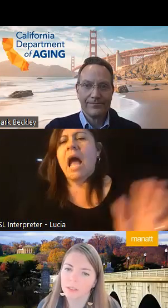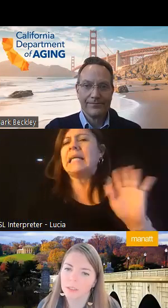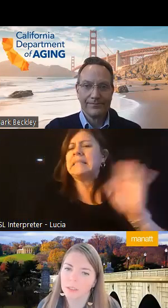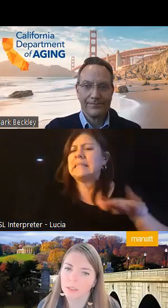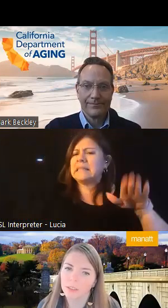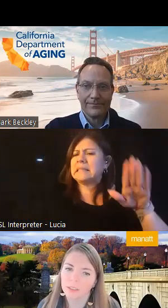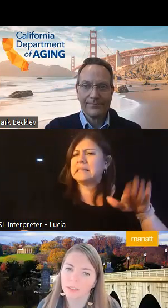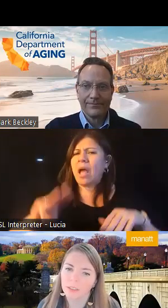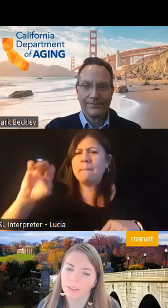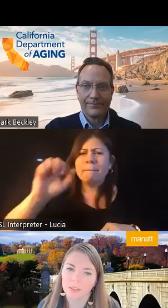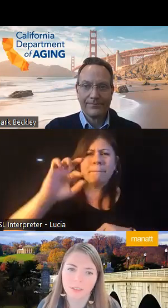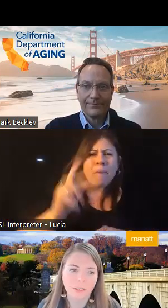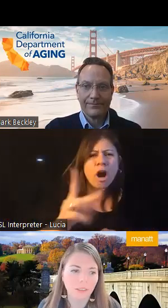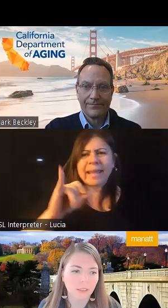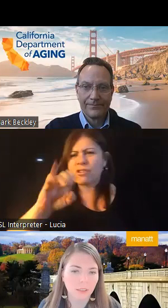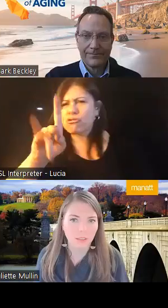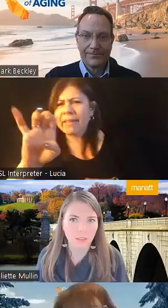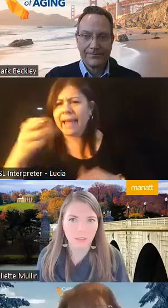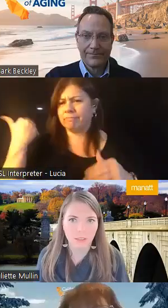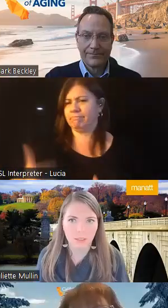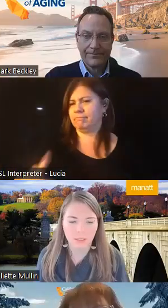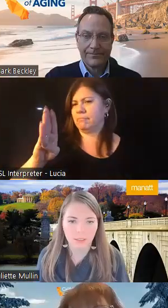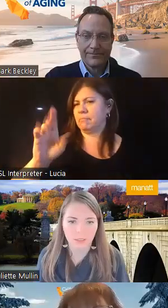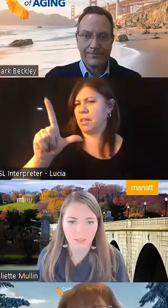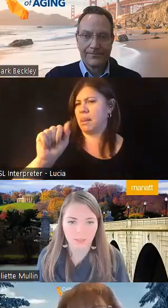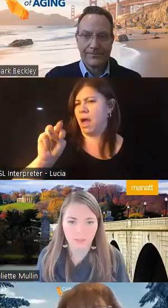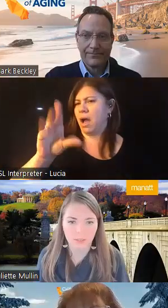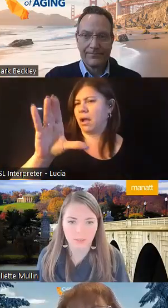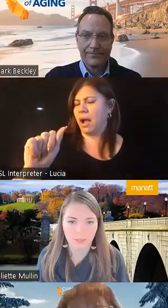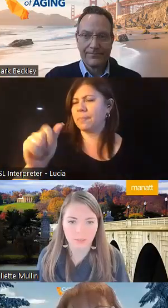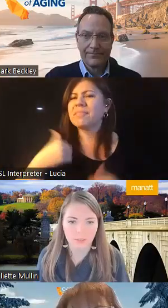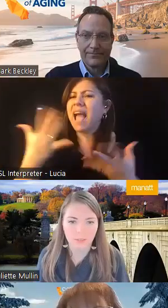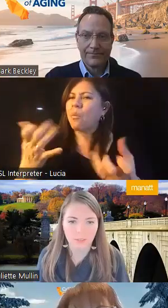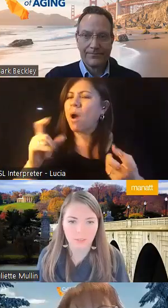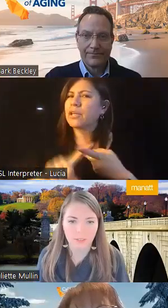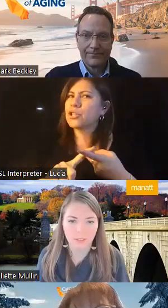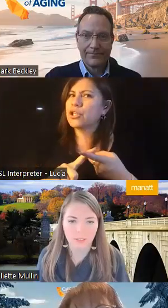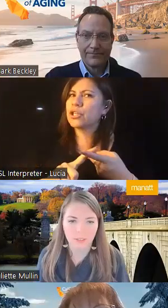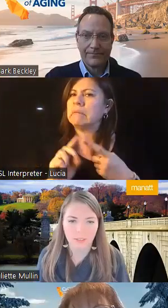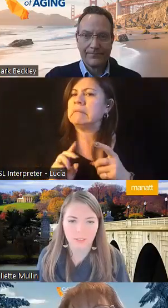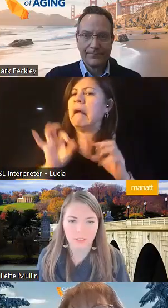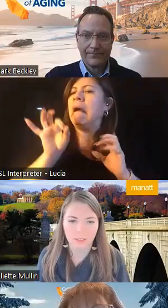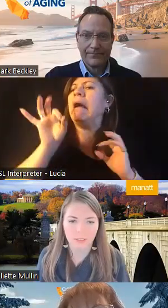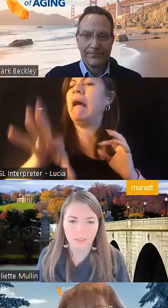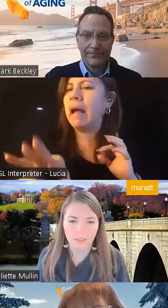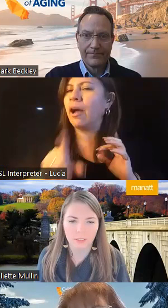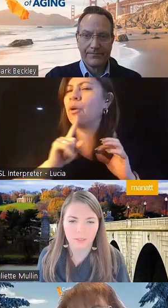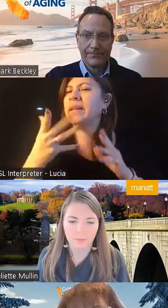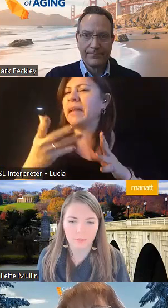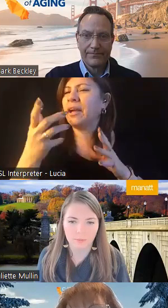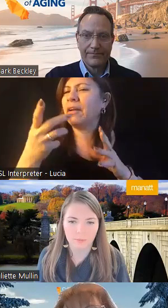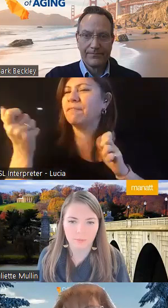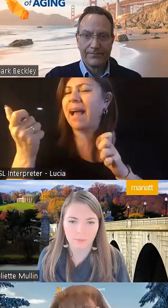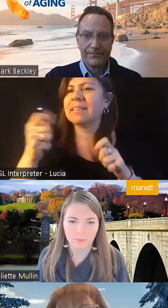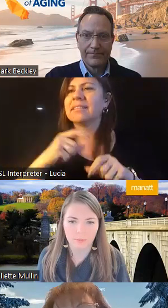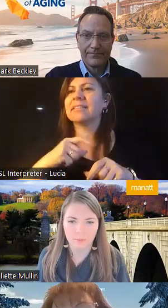Mark and Juliet, this is Blanca. I just wanted to jump in really quickly. I think there's